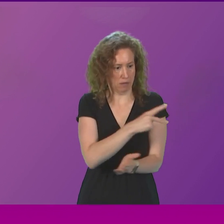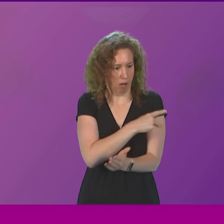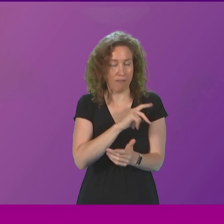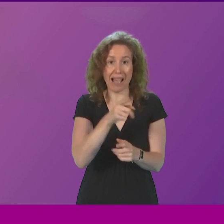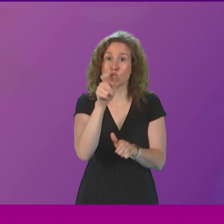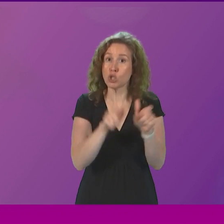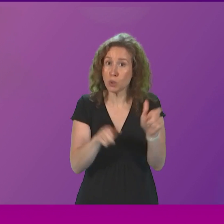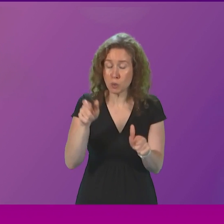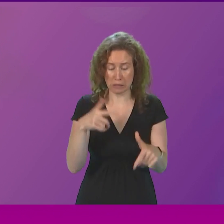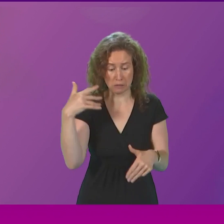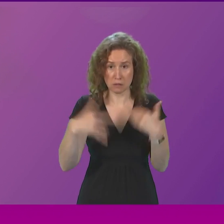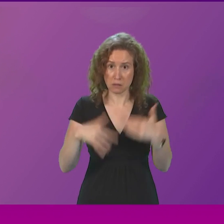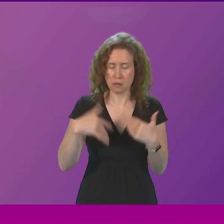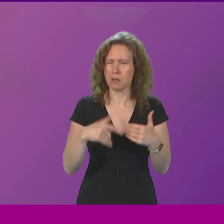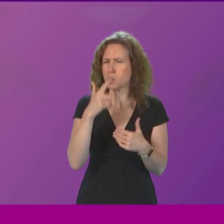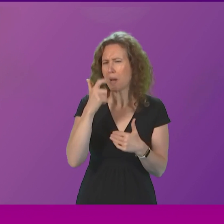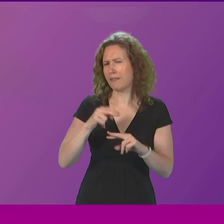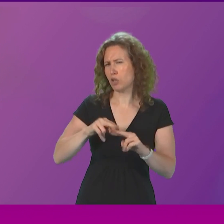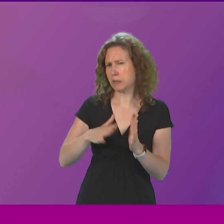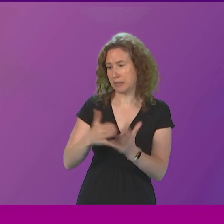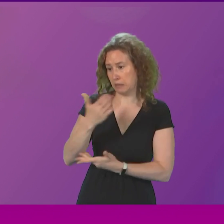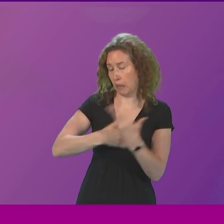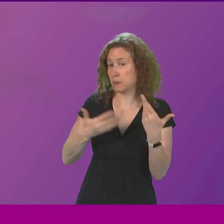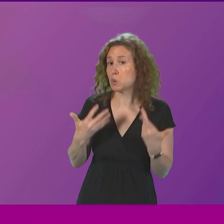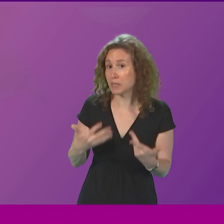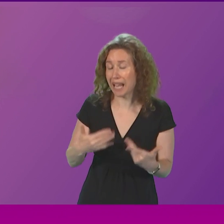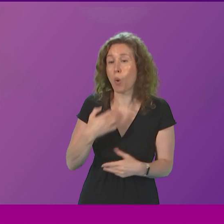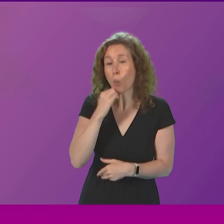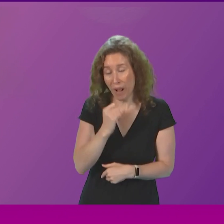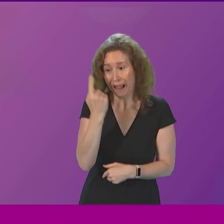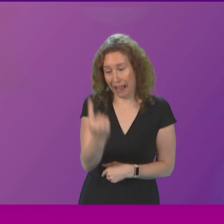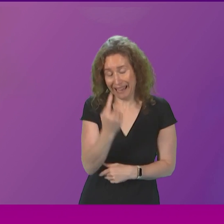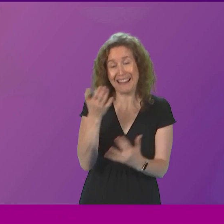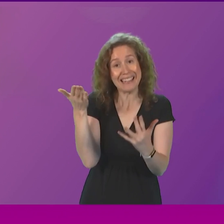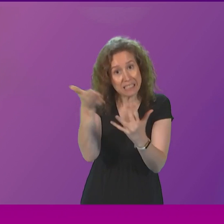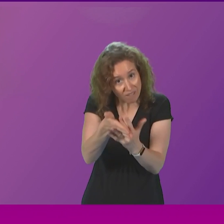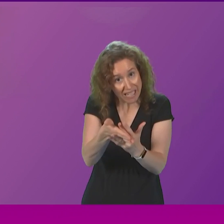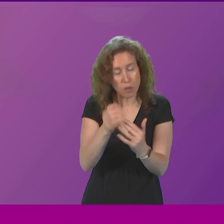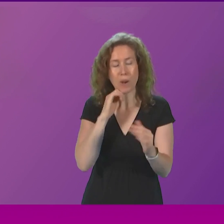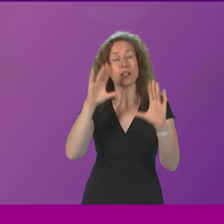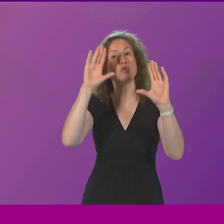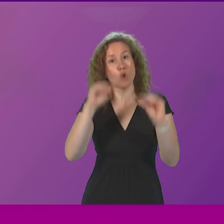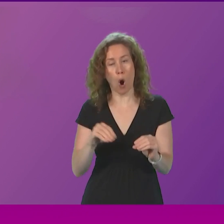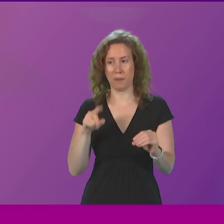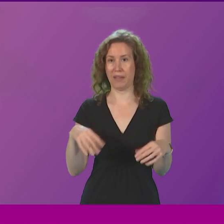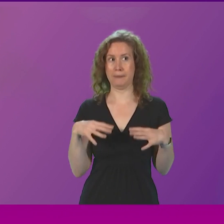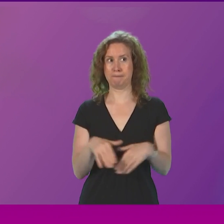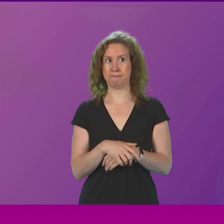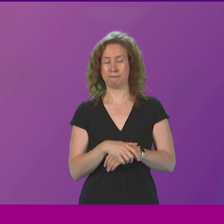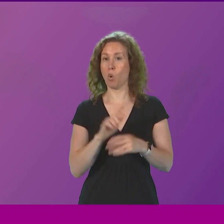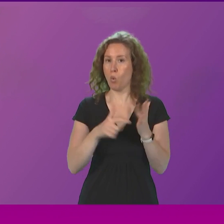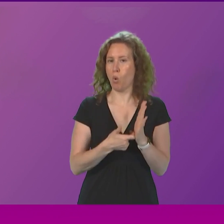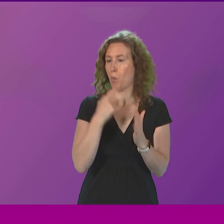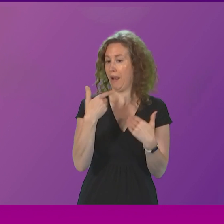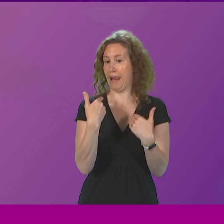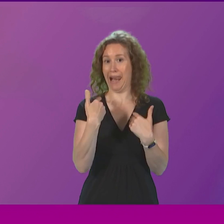students paying the price. So can he tell me today, will he intervene and end this inaction, or will he allow